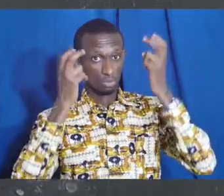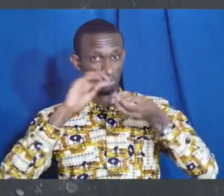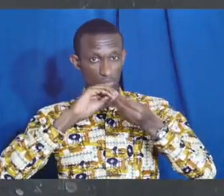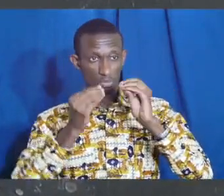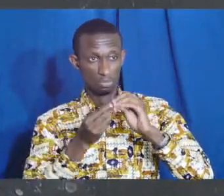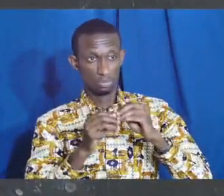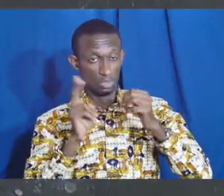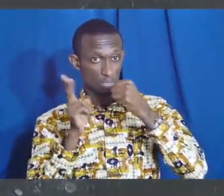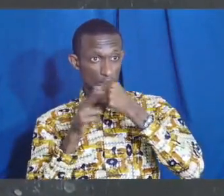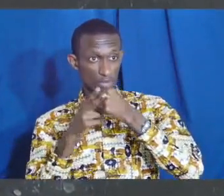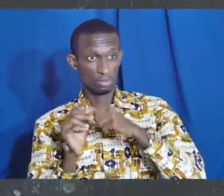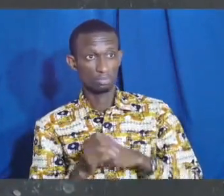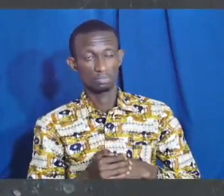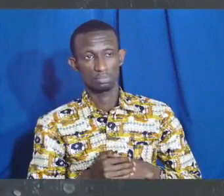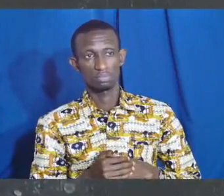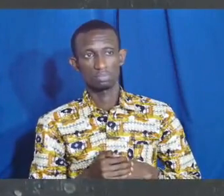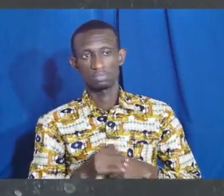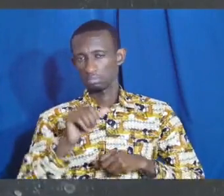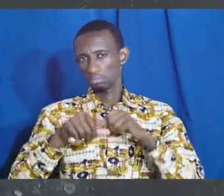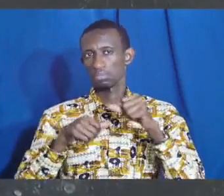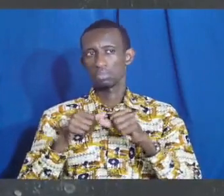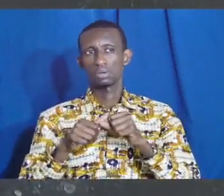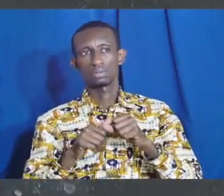7, concerning about enzymes.